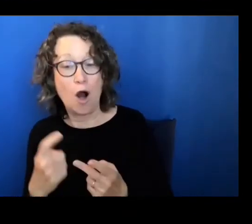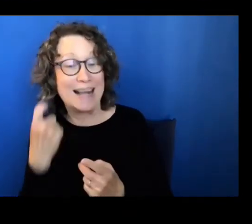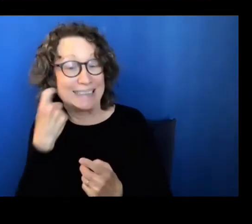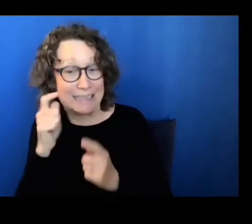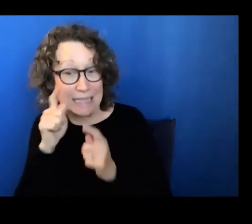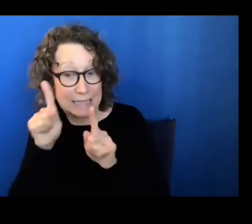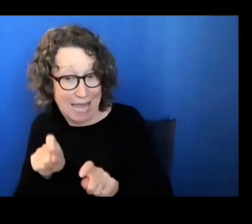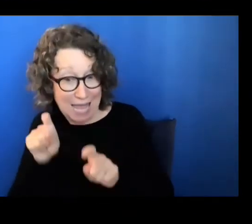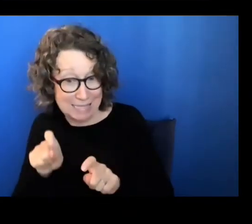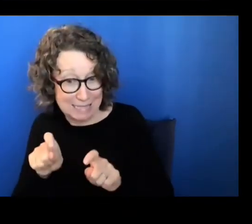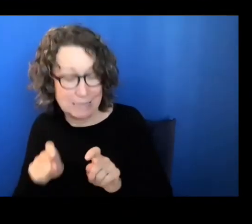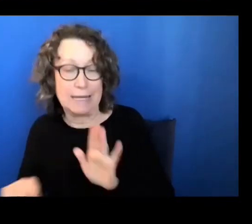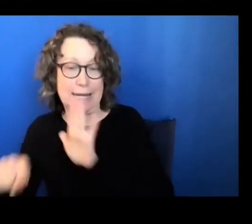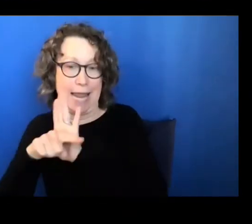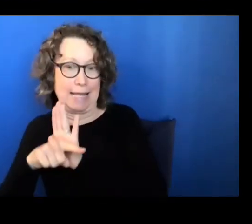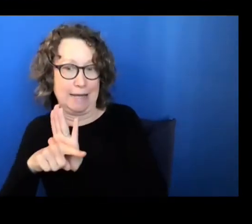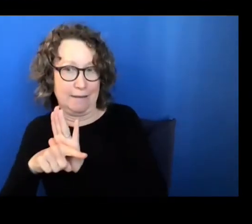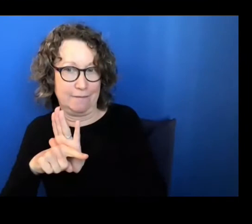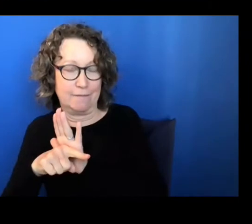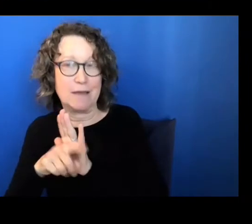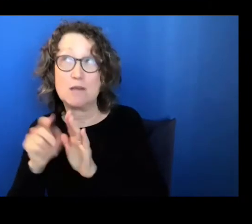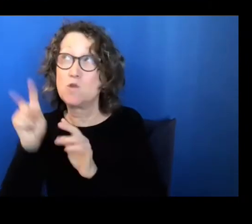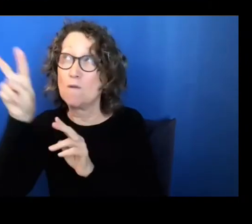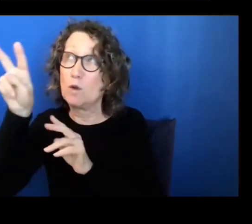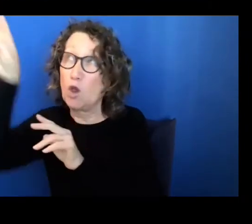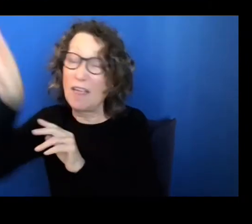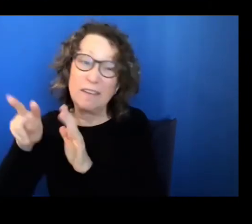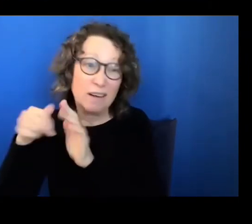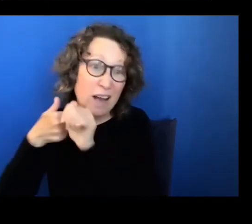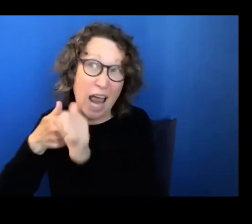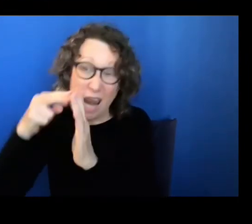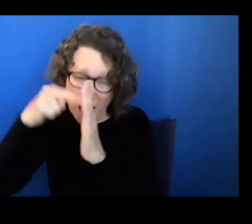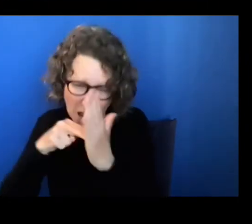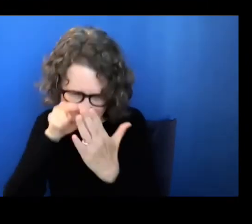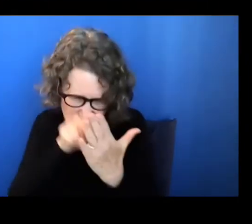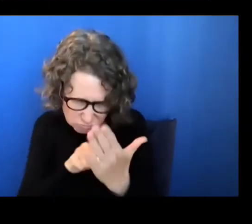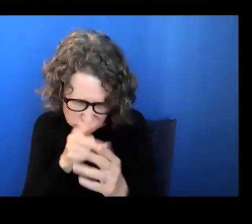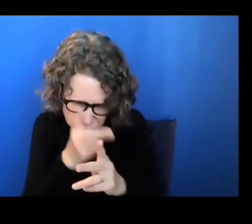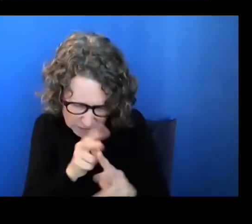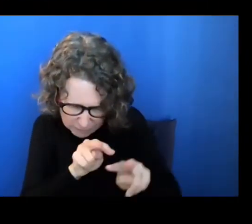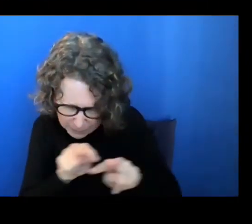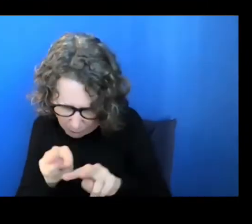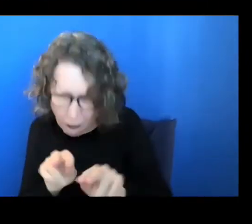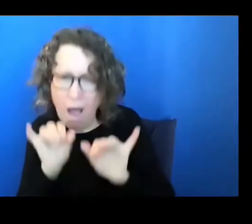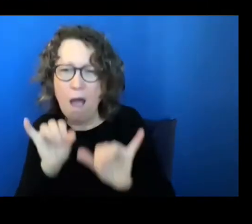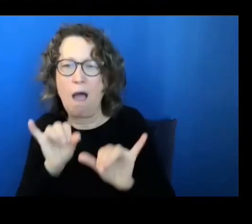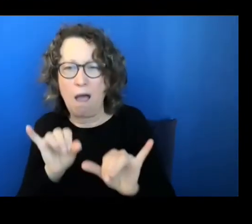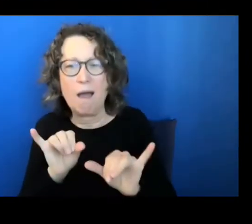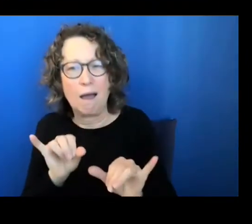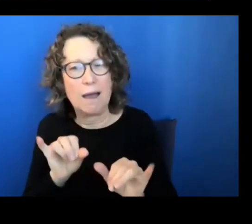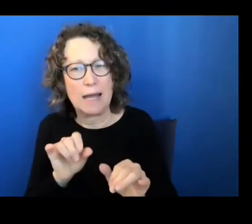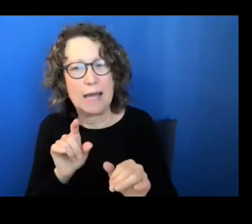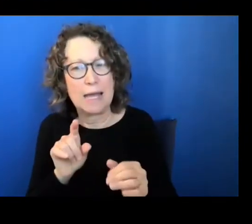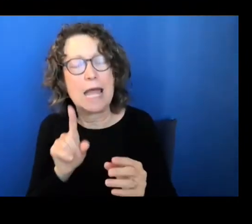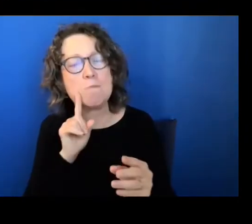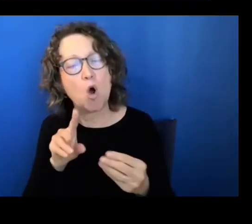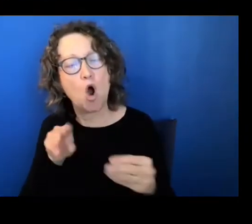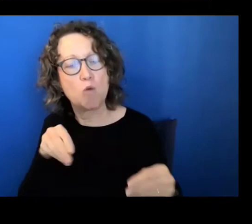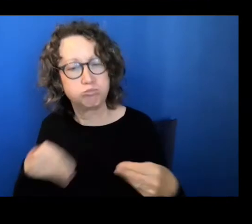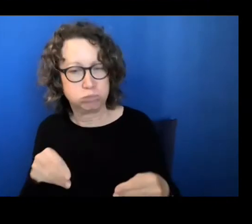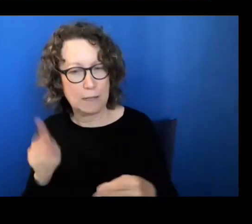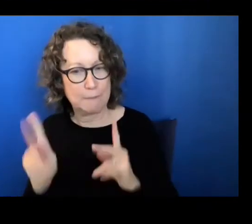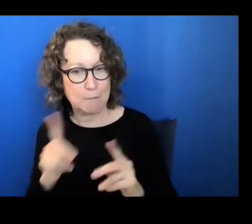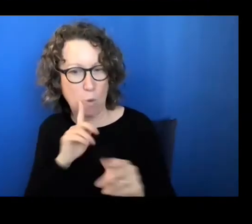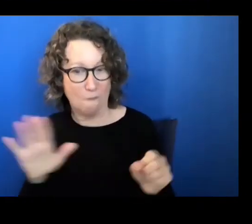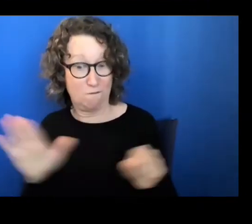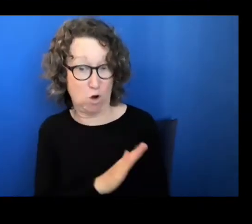So if you look at this guidance closely, you will see that it is more permissive for people who are